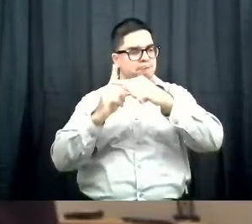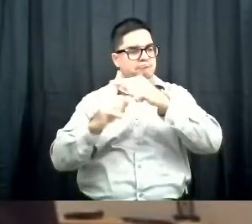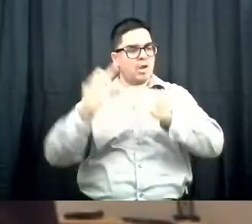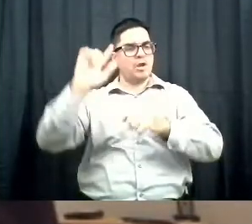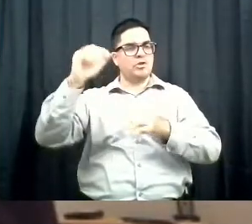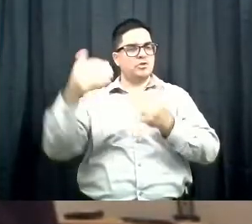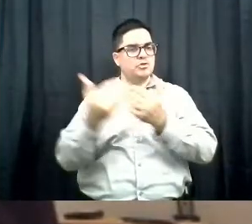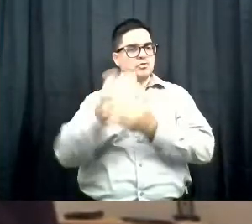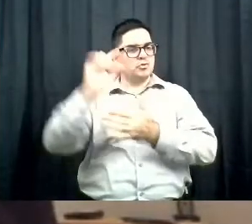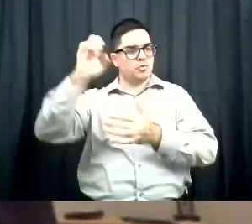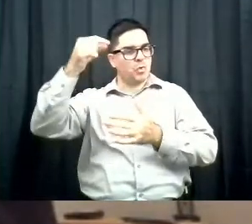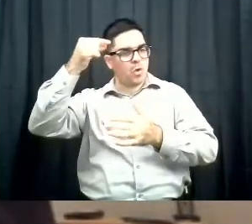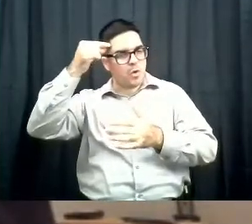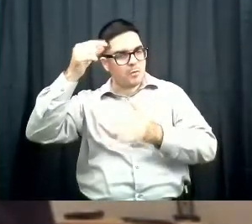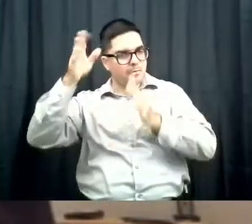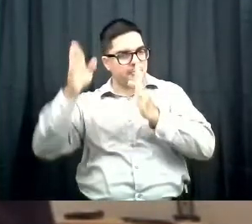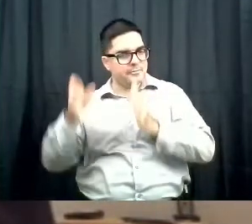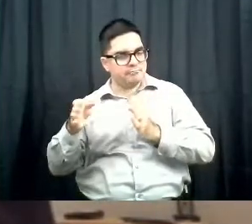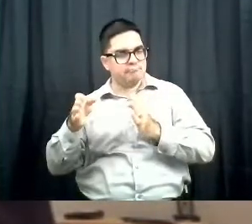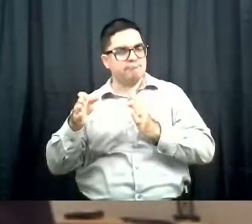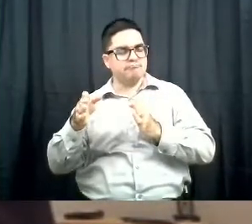leader.